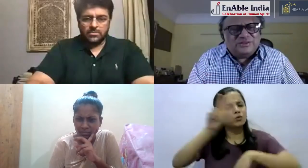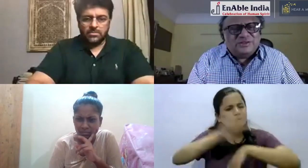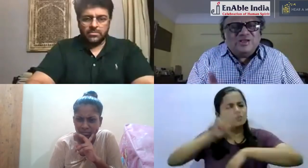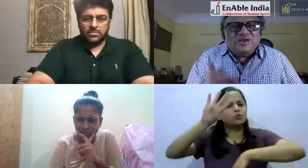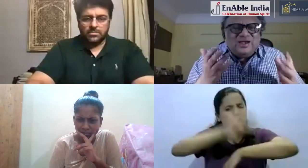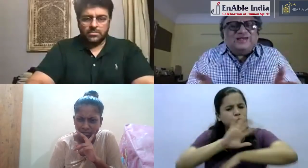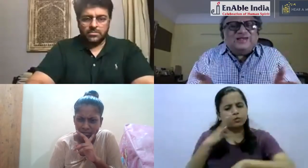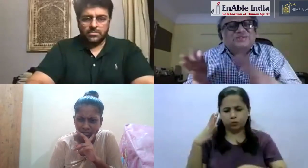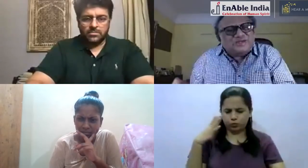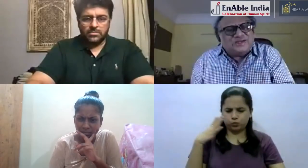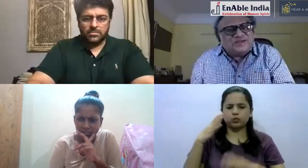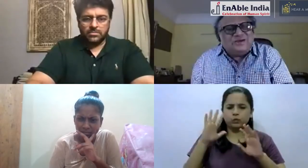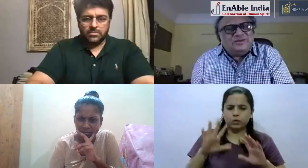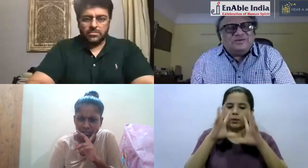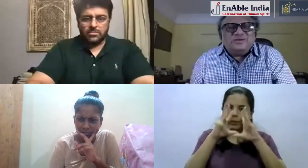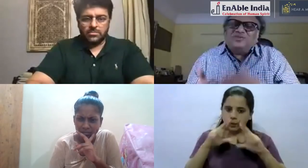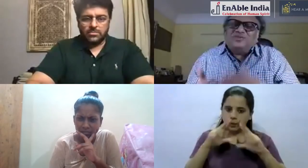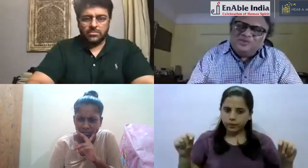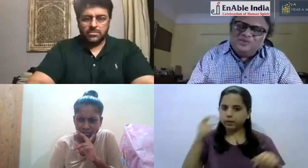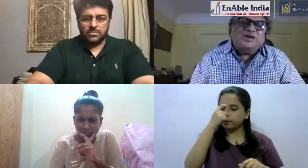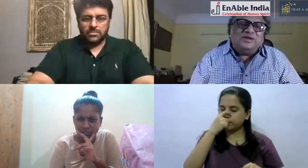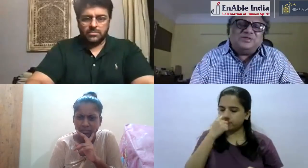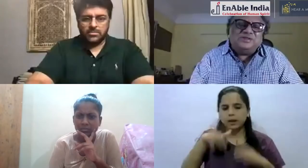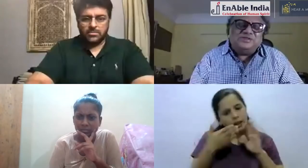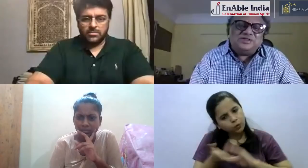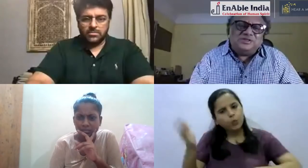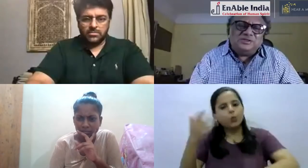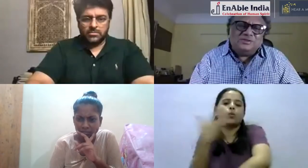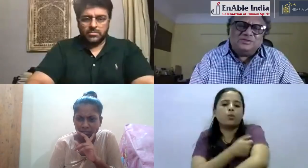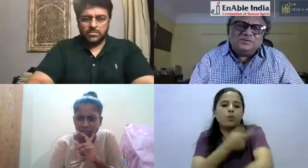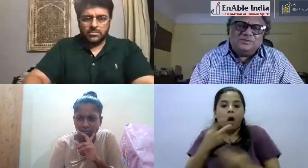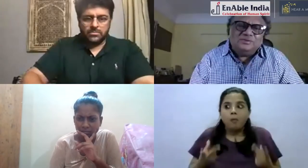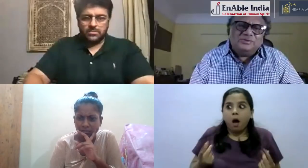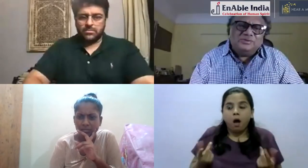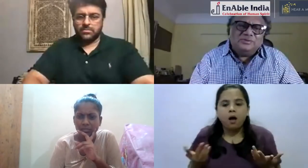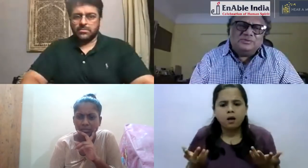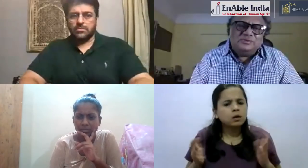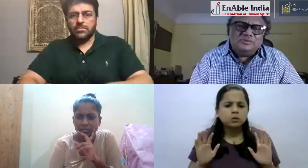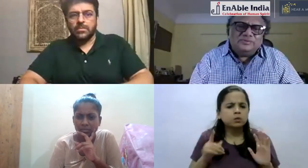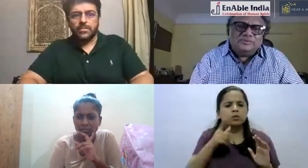4 days. Let it settle, then go and have the injection.